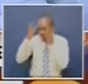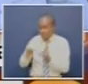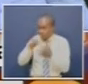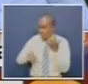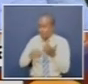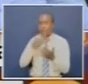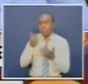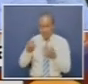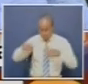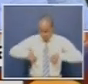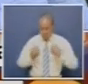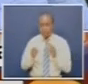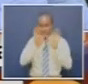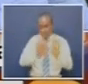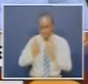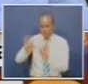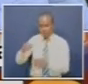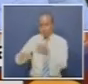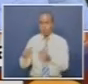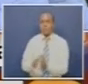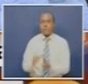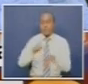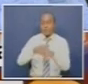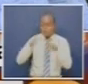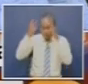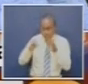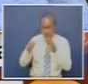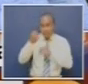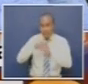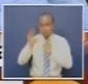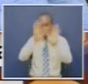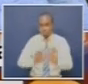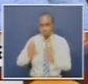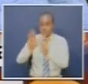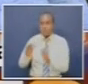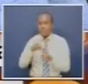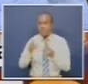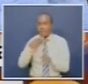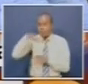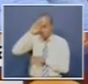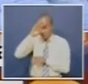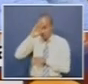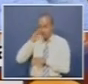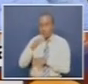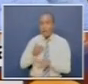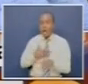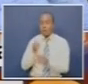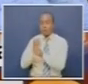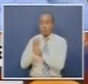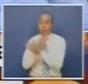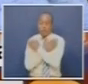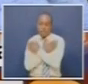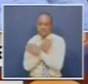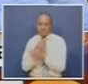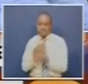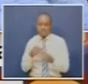on a popularization. And once we decided to embark on the popularization, unfortunately, our colleagues take offense with that. I think we